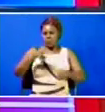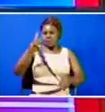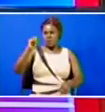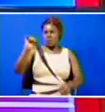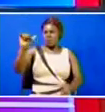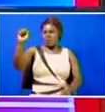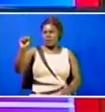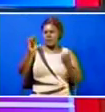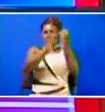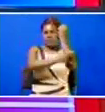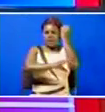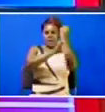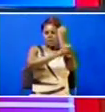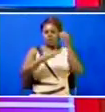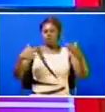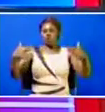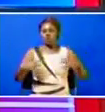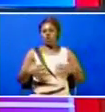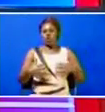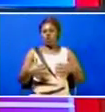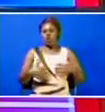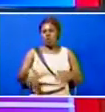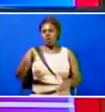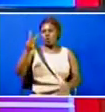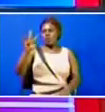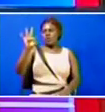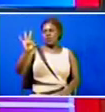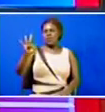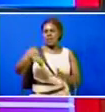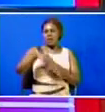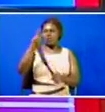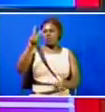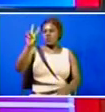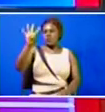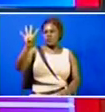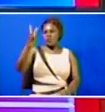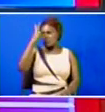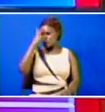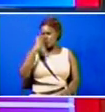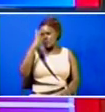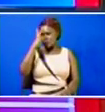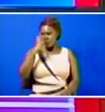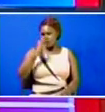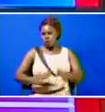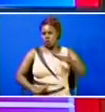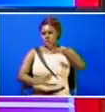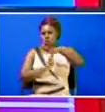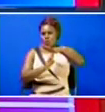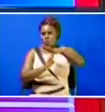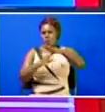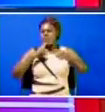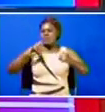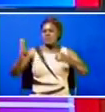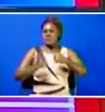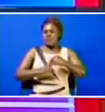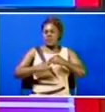Service, the country is still reeling from the shock of acquittal of 23 out of the 24 suspects, prime suspects of the infamous